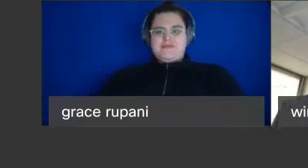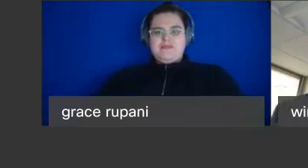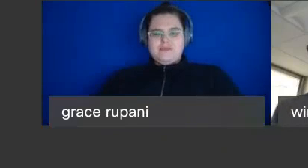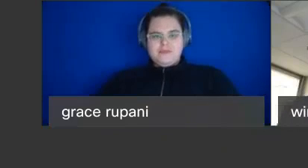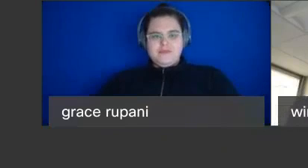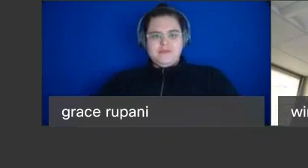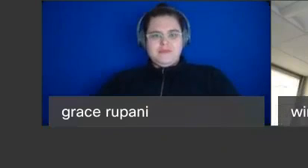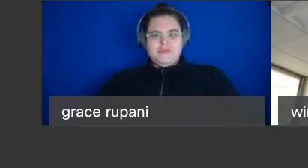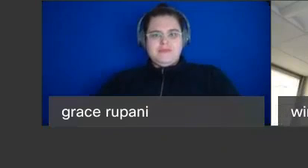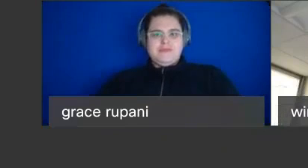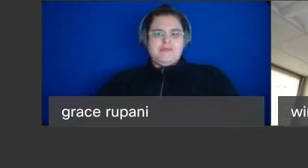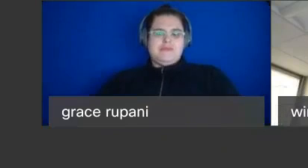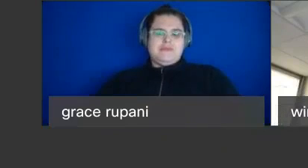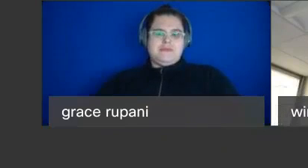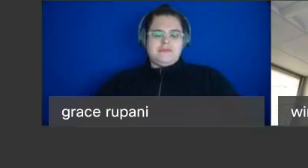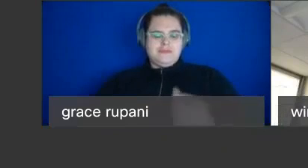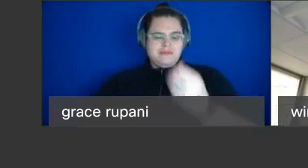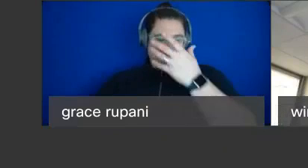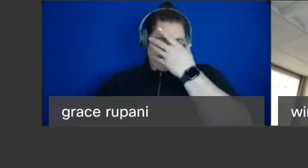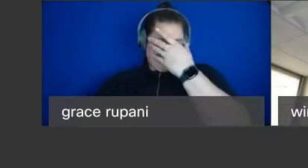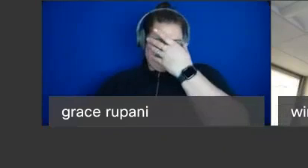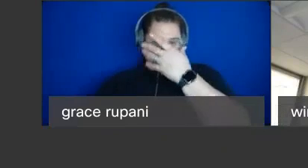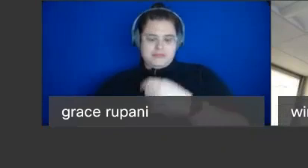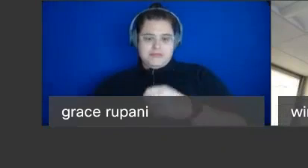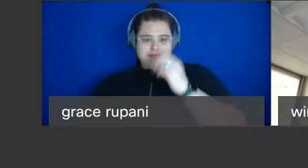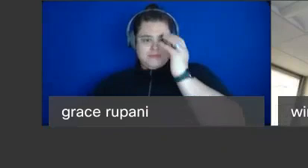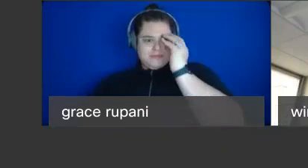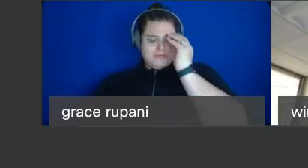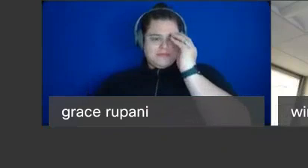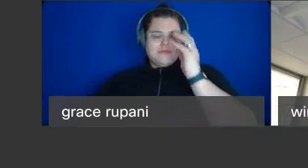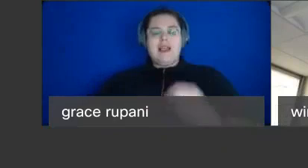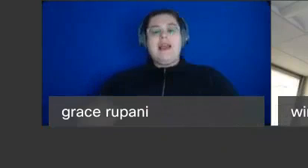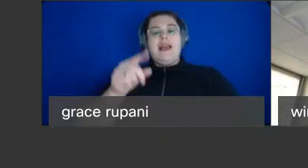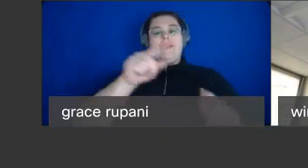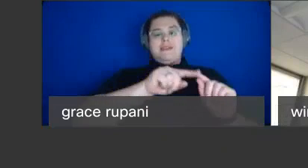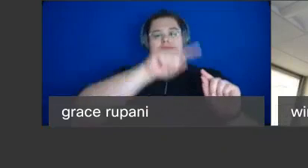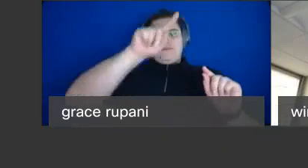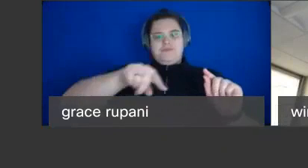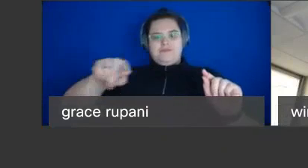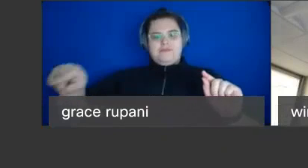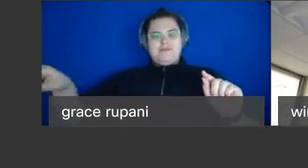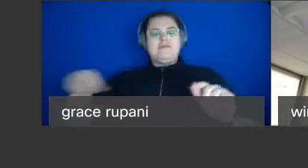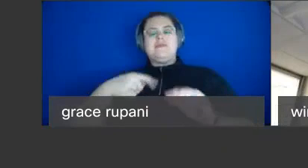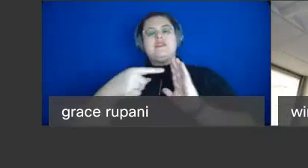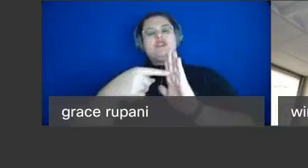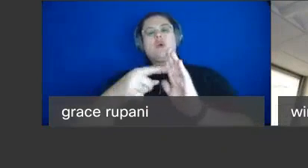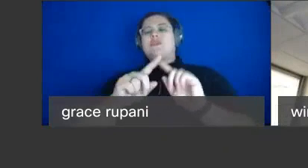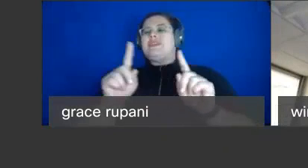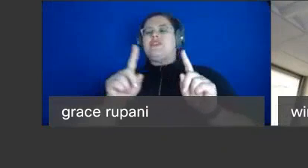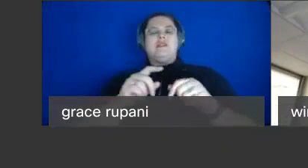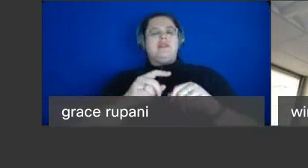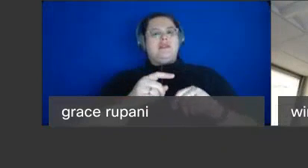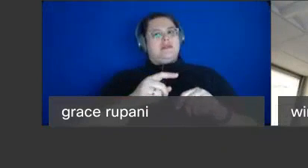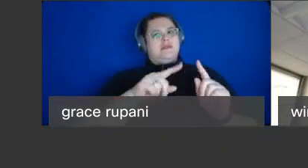All right, and just this little graphic shows you the spikes that we've had in the various placement types with